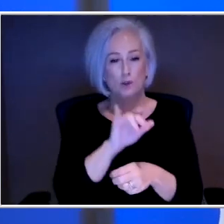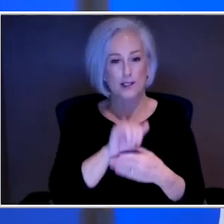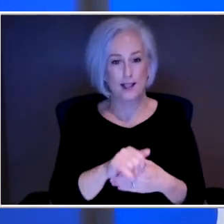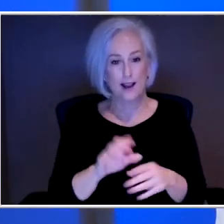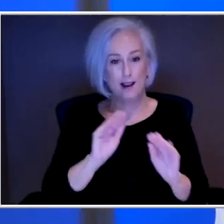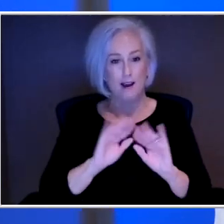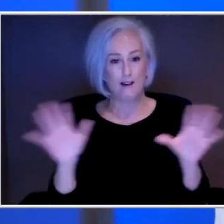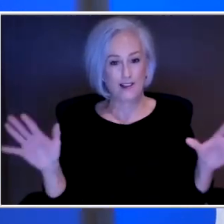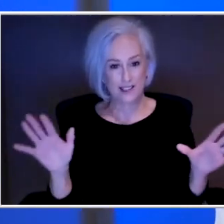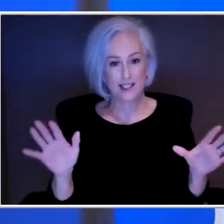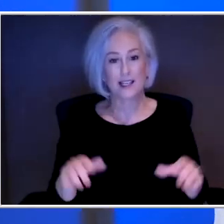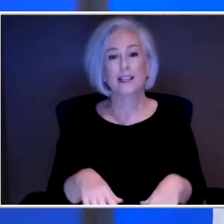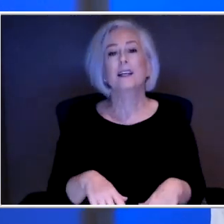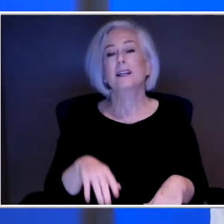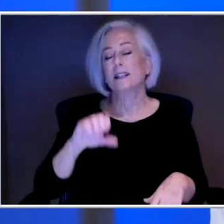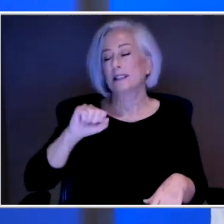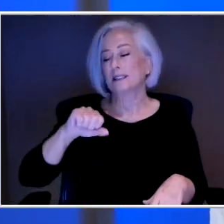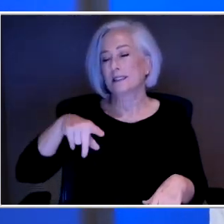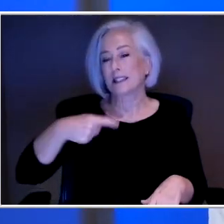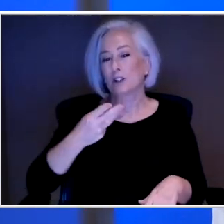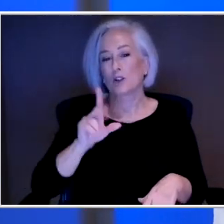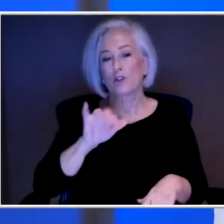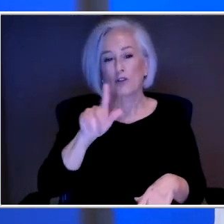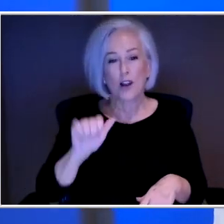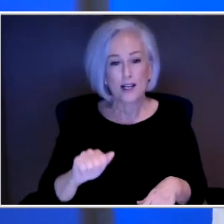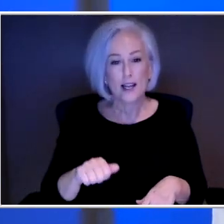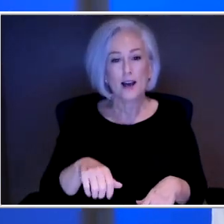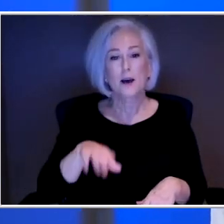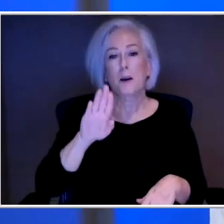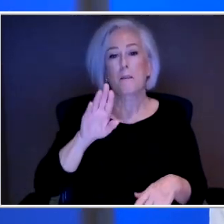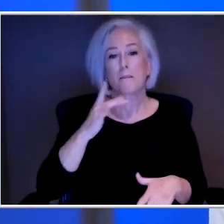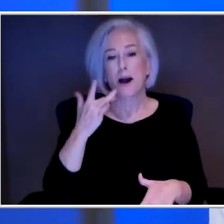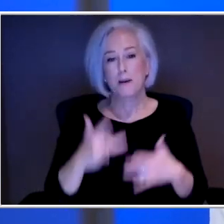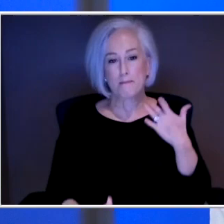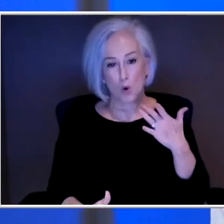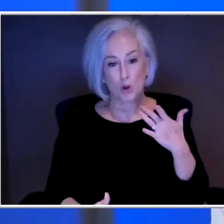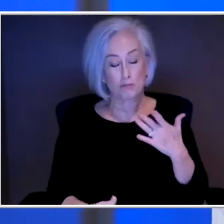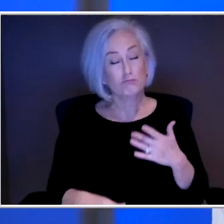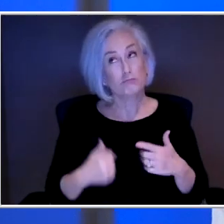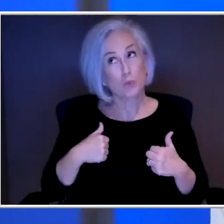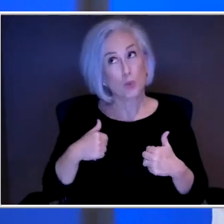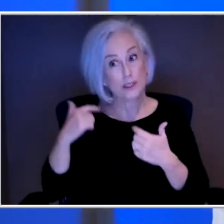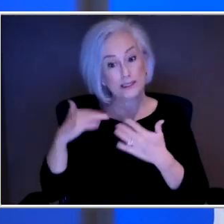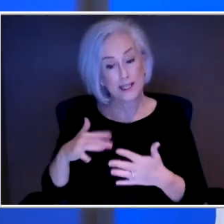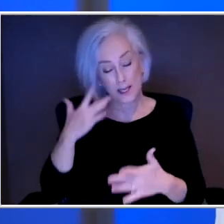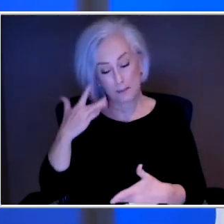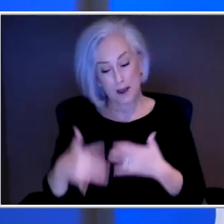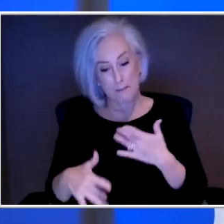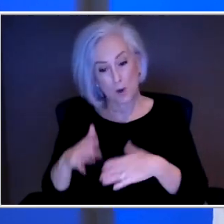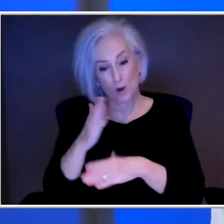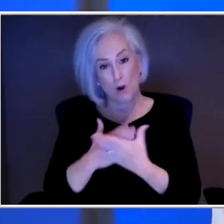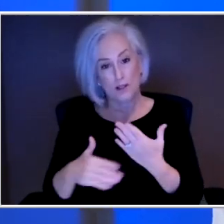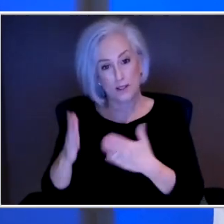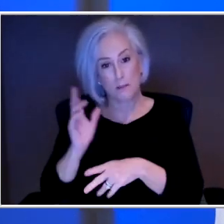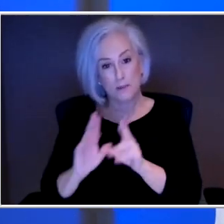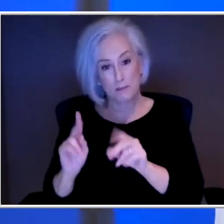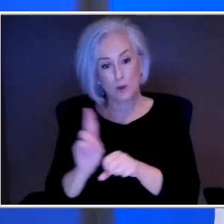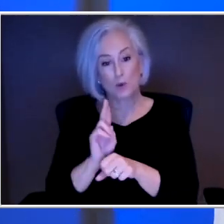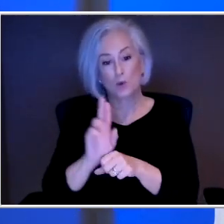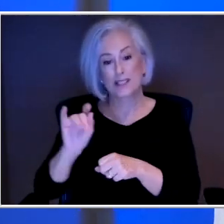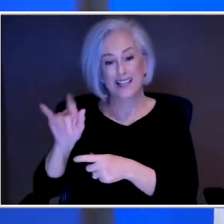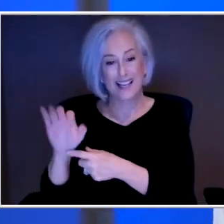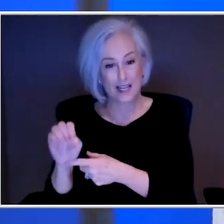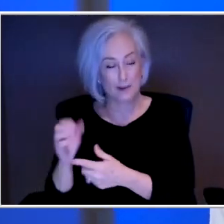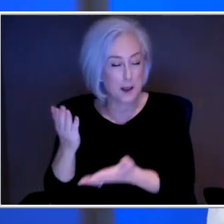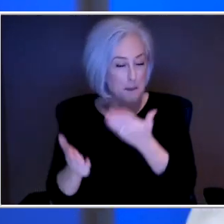schizophrenia, bipolar disorder, although we are studying bipolar depression in certain patients, for ketamine use right now, and so that may budge